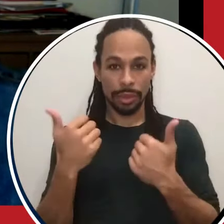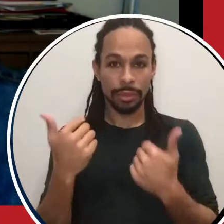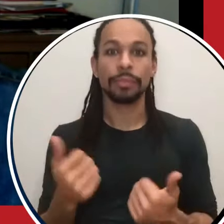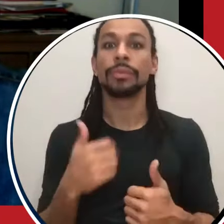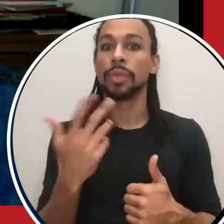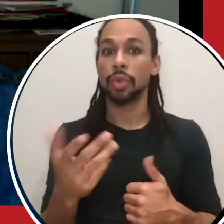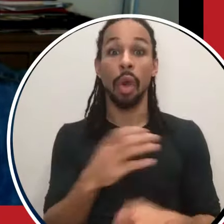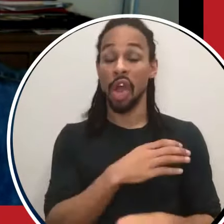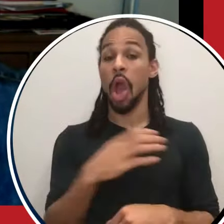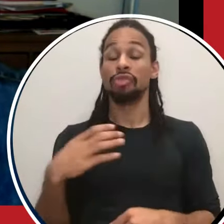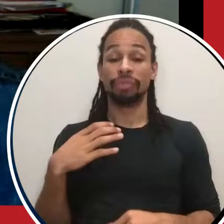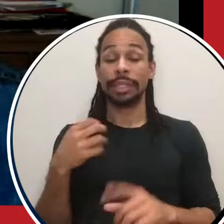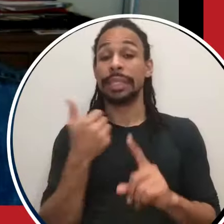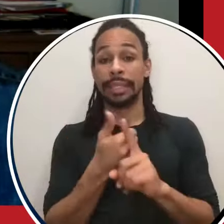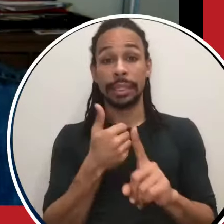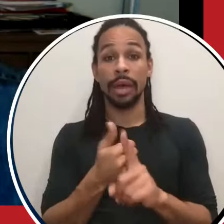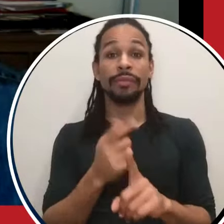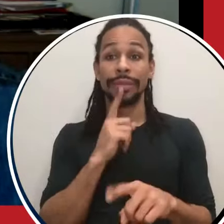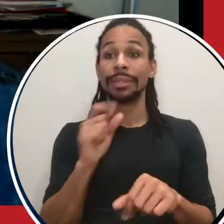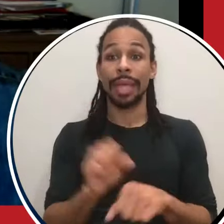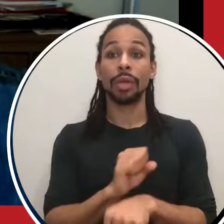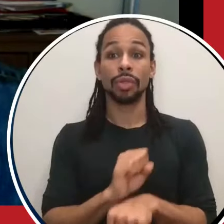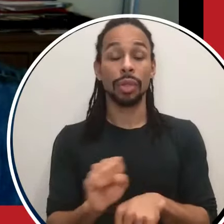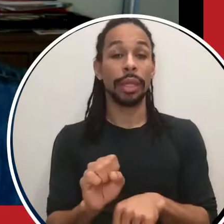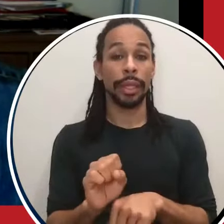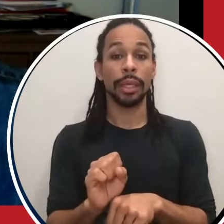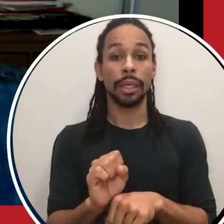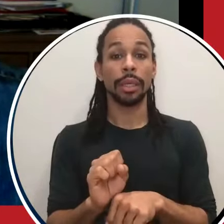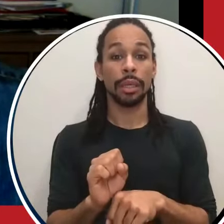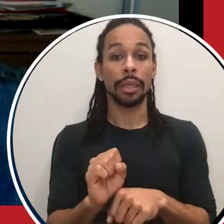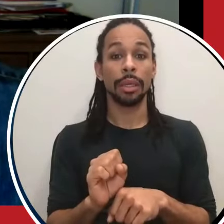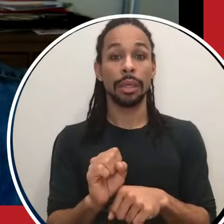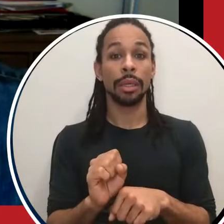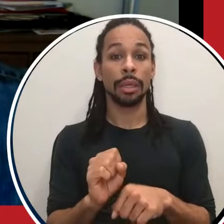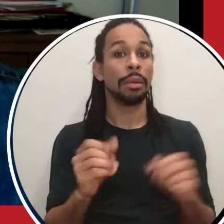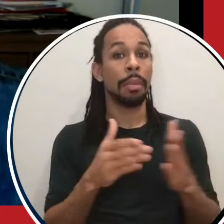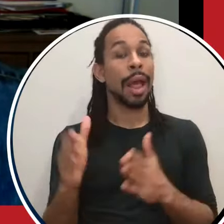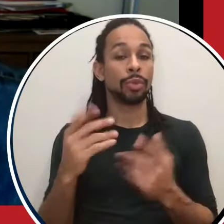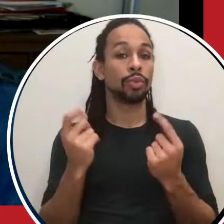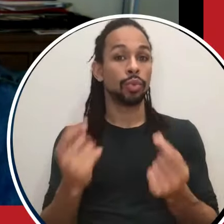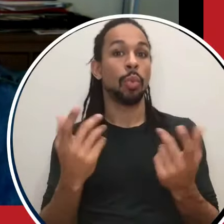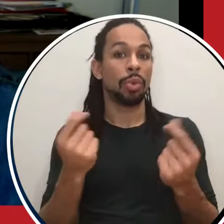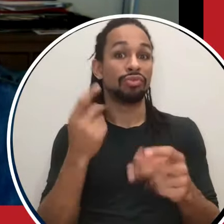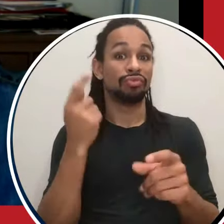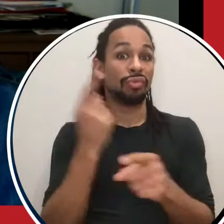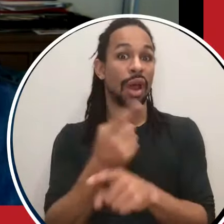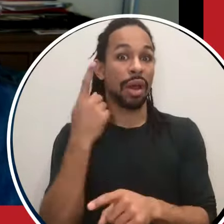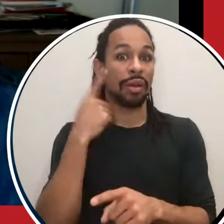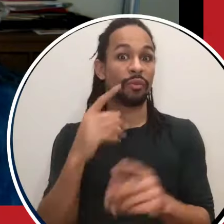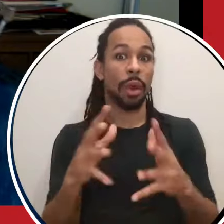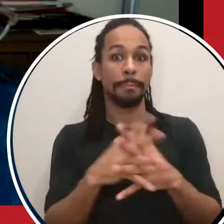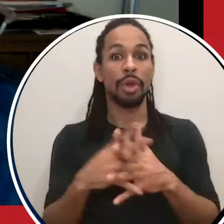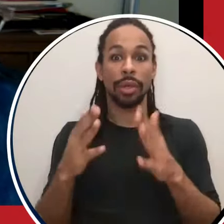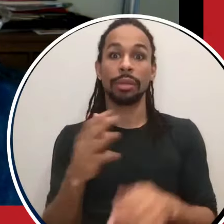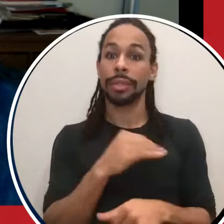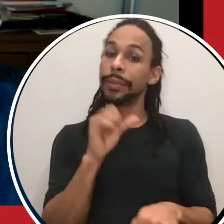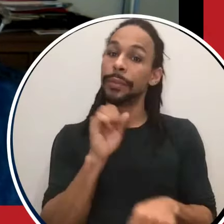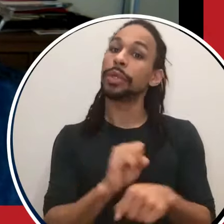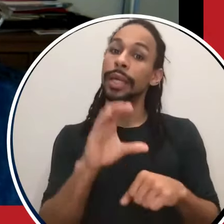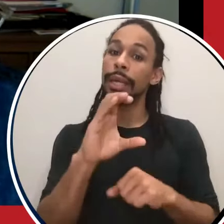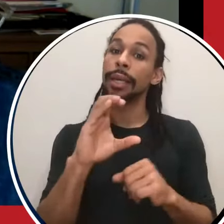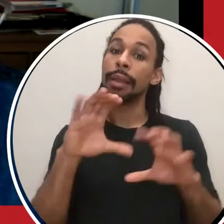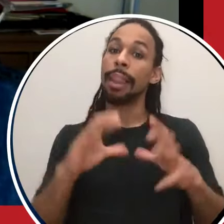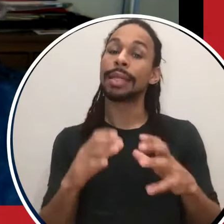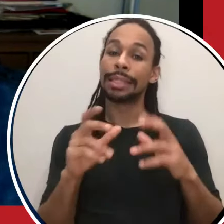Congress is actually going to do what's right for Americans, do what's right for working people. Aside from